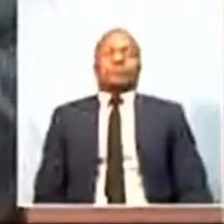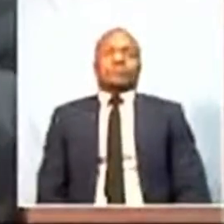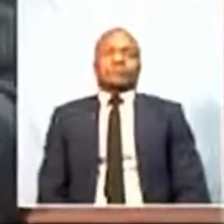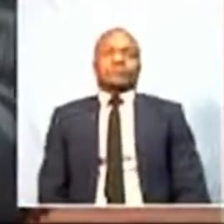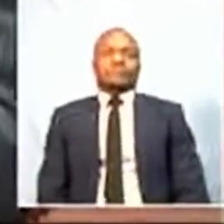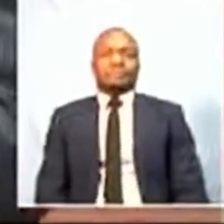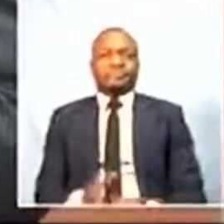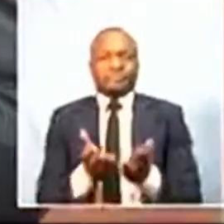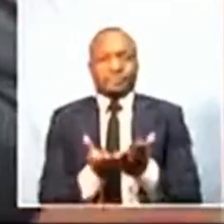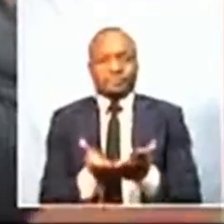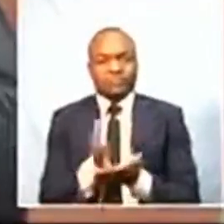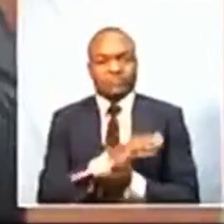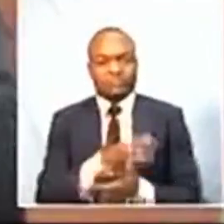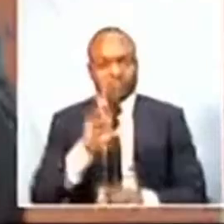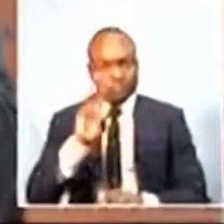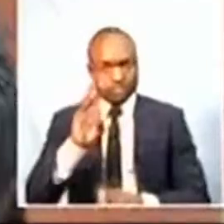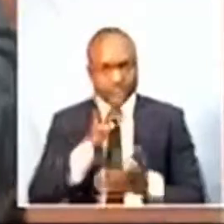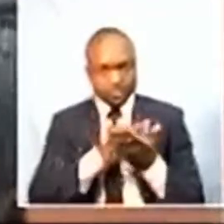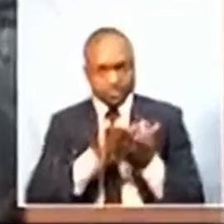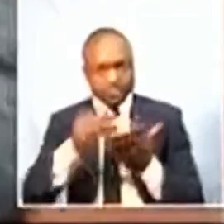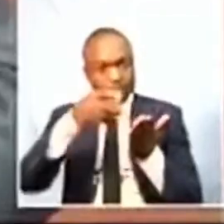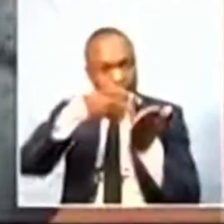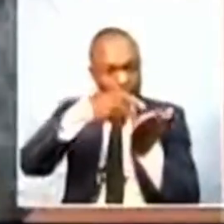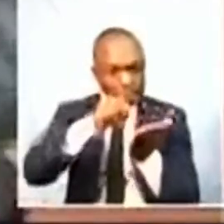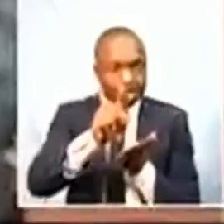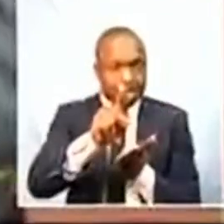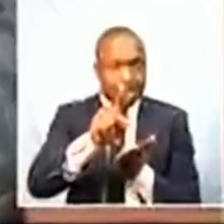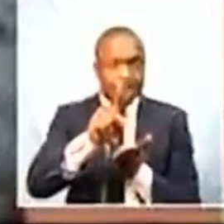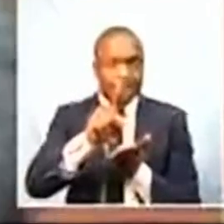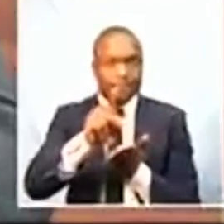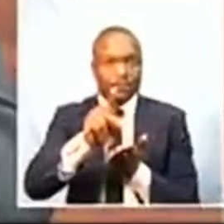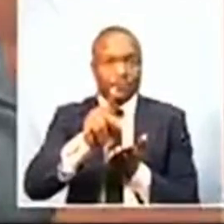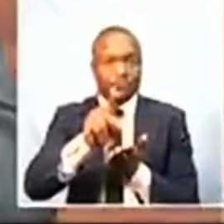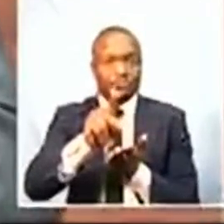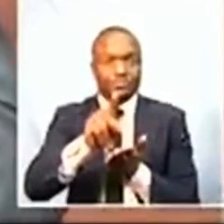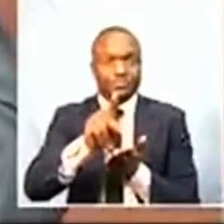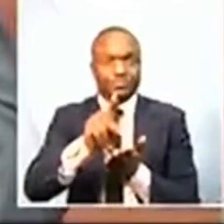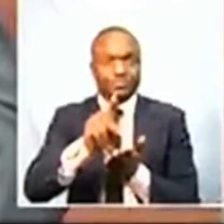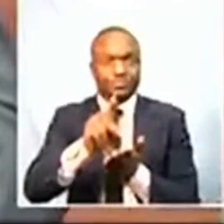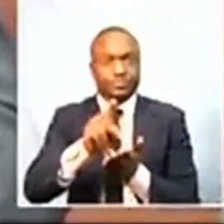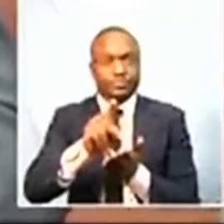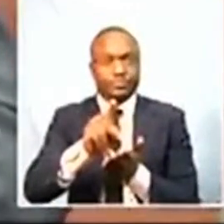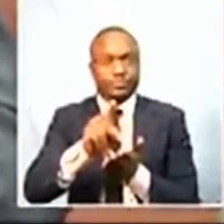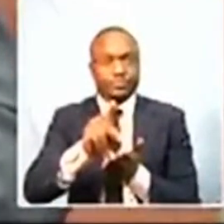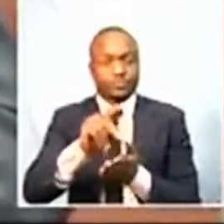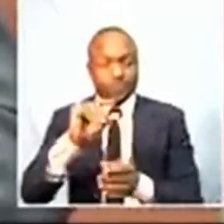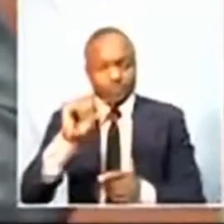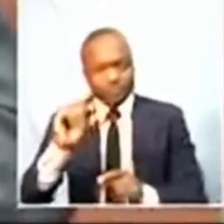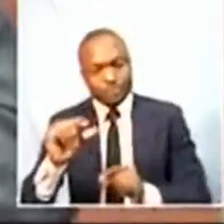Page 6, Chairperson, is failure to pay installments at the end of the month